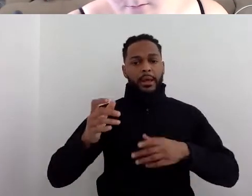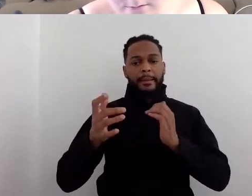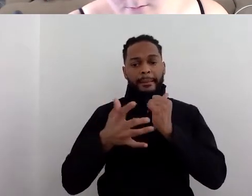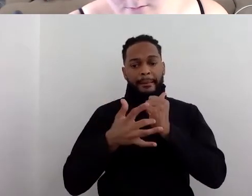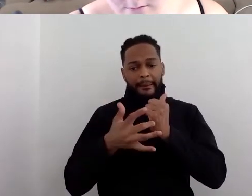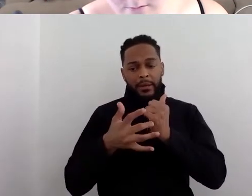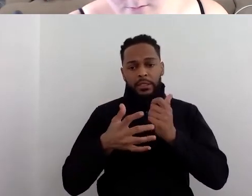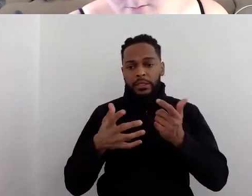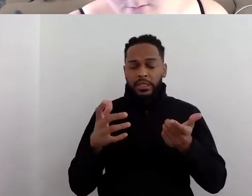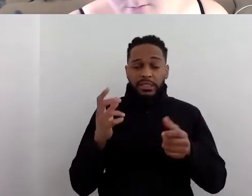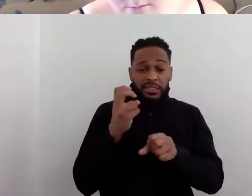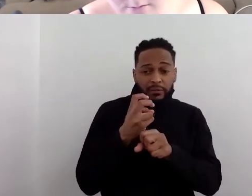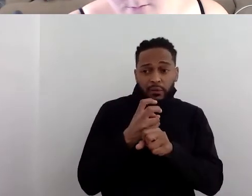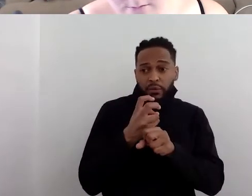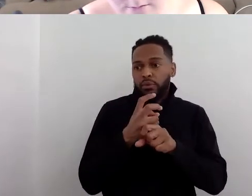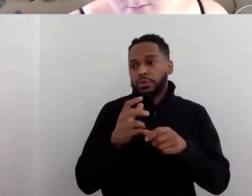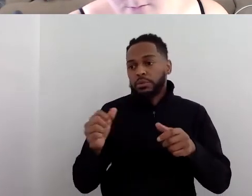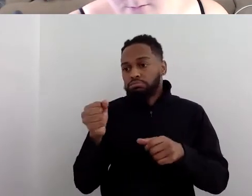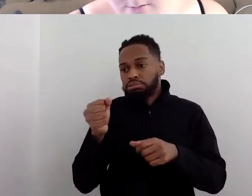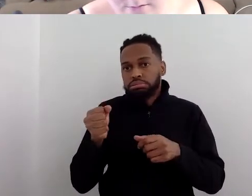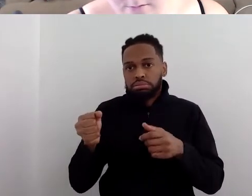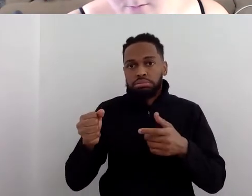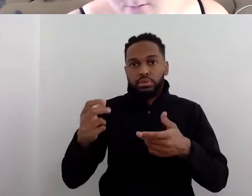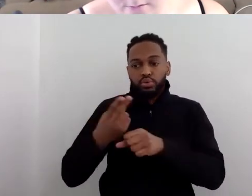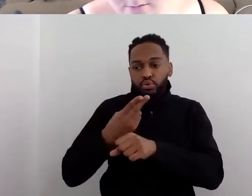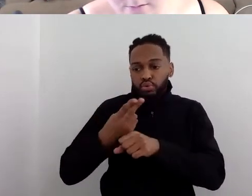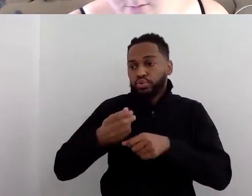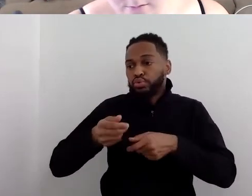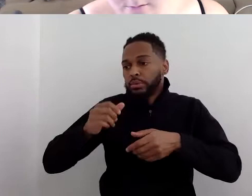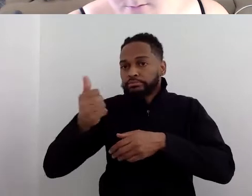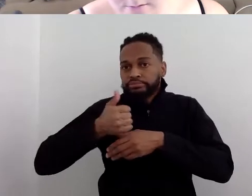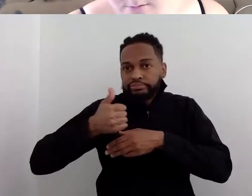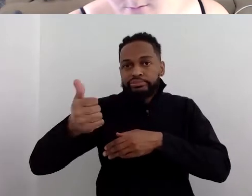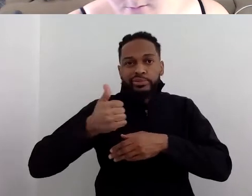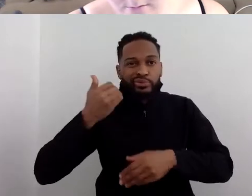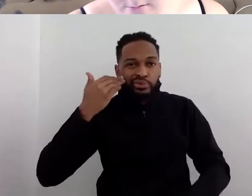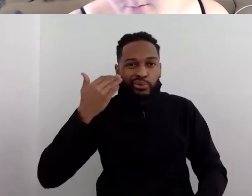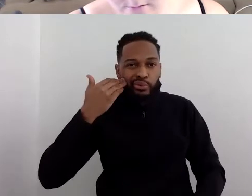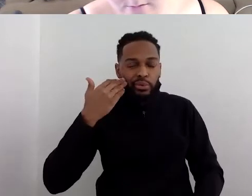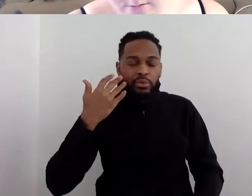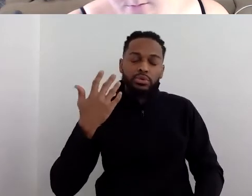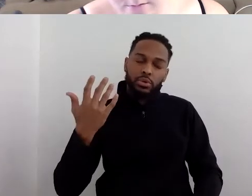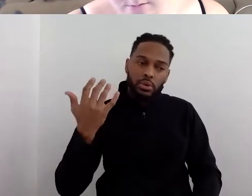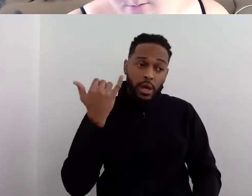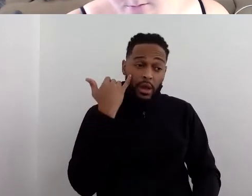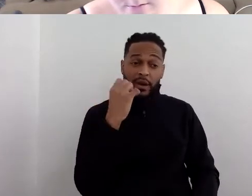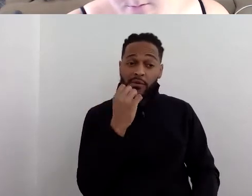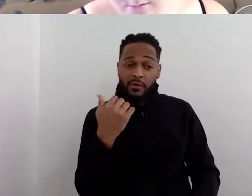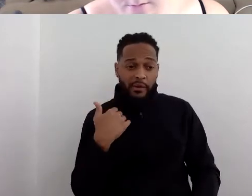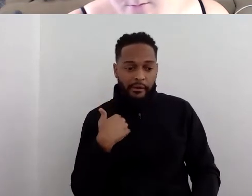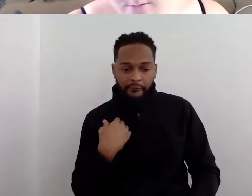So I would want to keep them. I'm curious what'll happen to